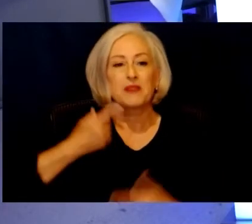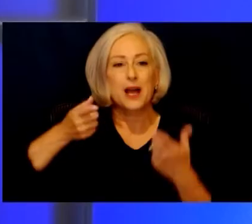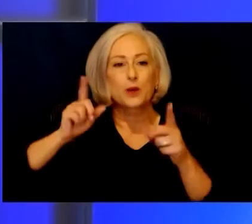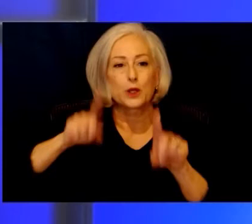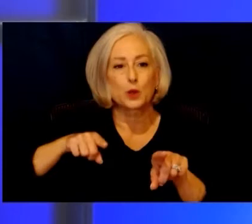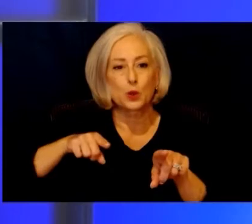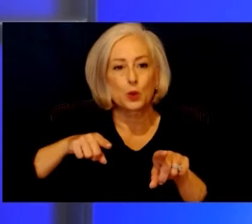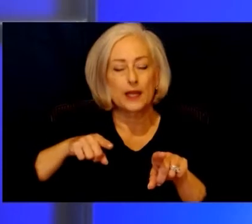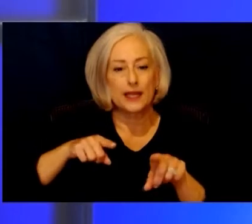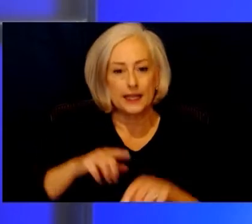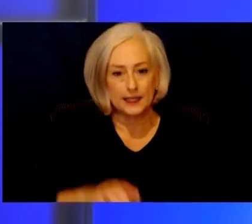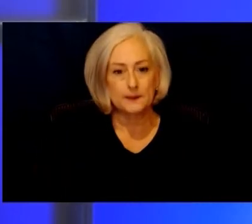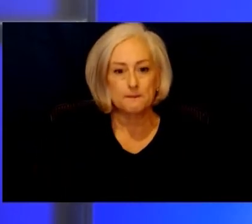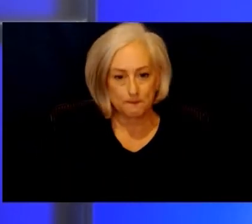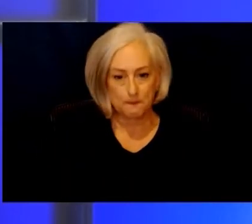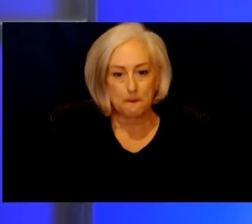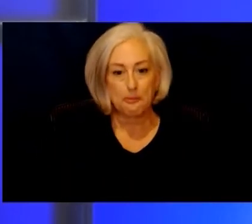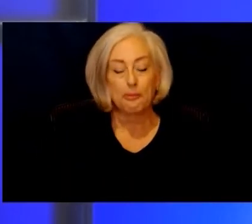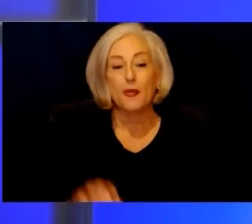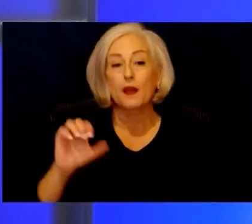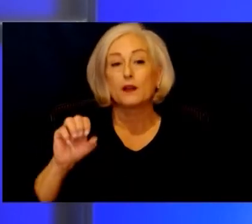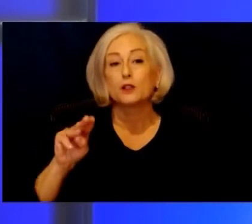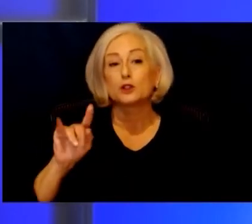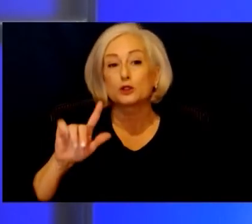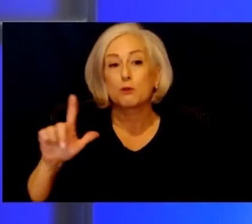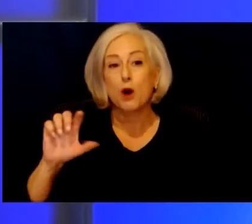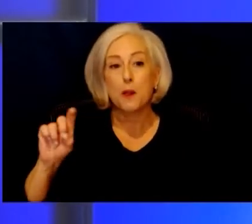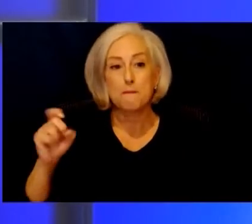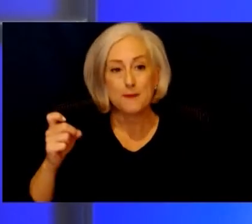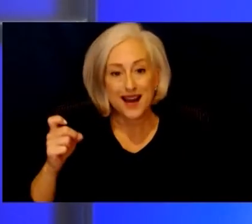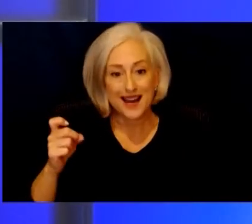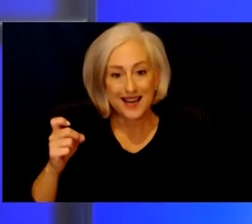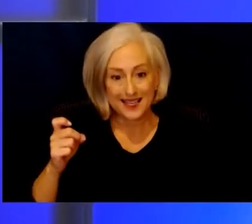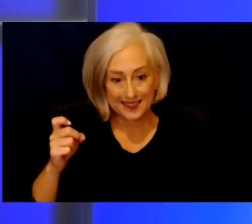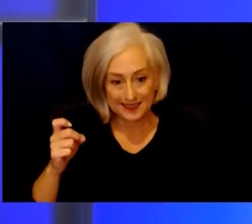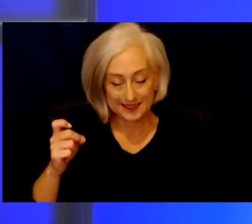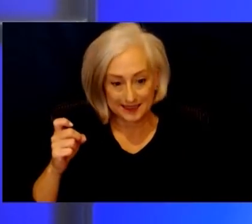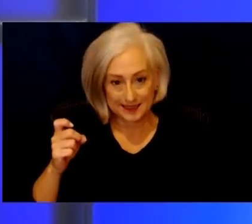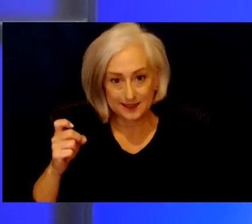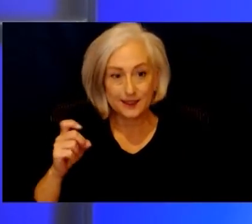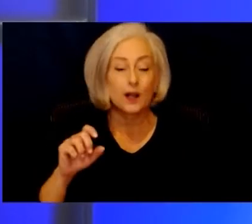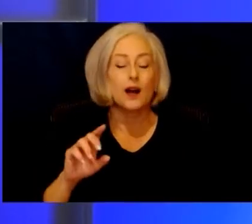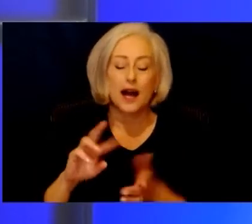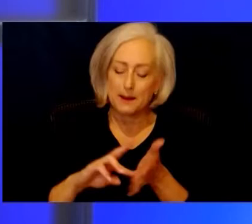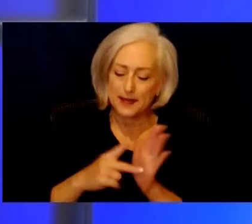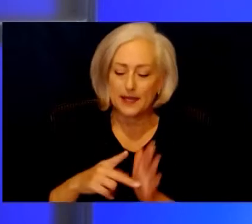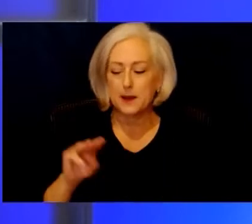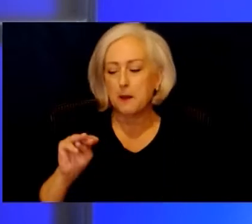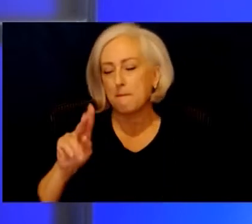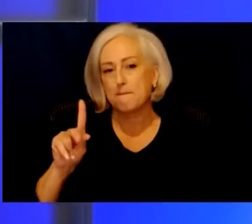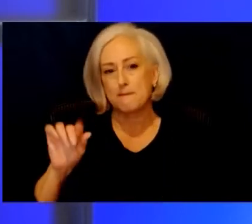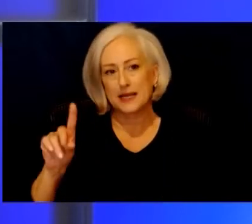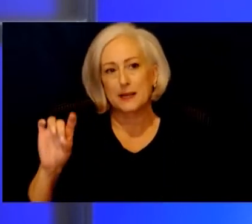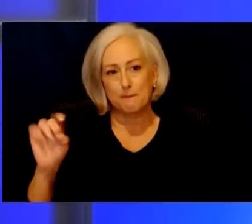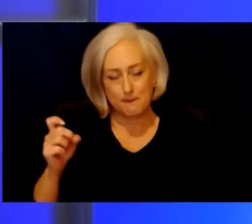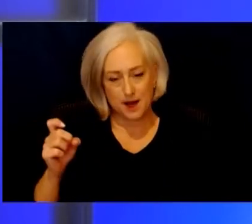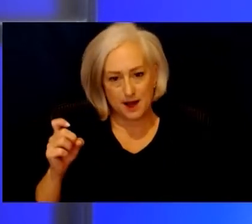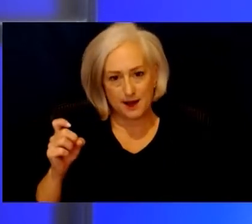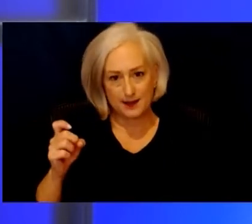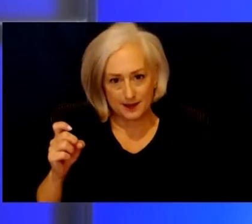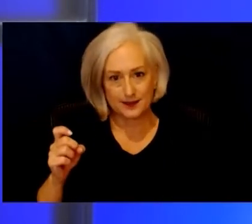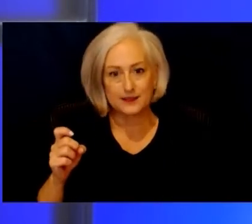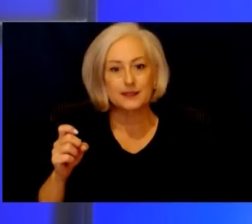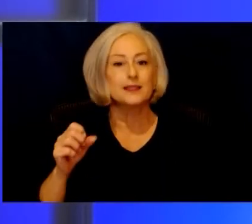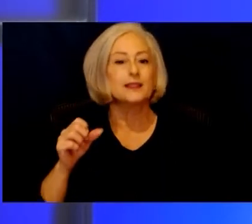looking to, although smallpox is really not to the degree, or monkeypox is not to the degree of smallpox, that is kind of like its cousin. And